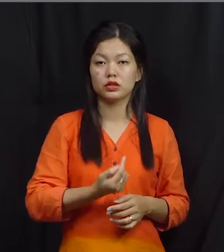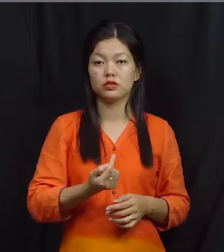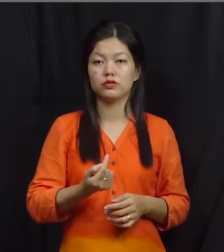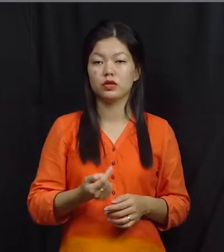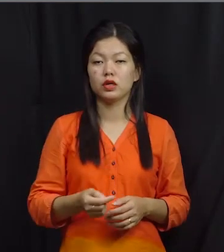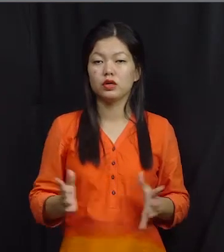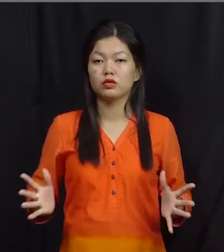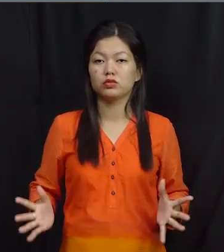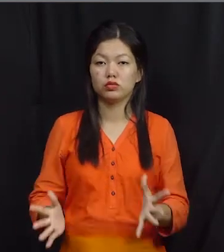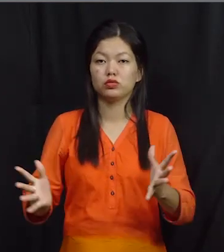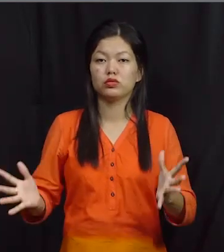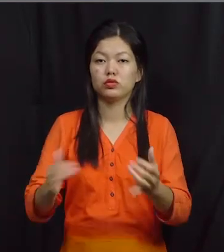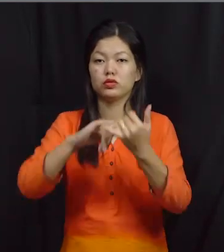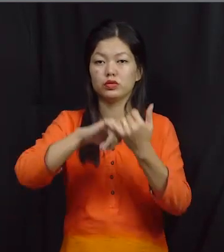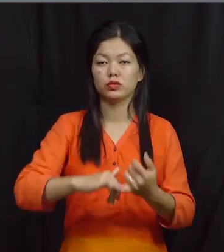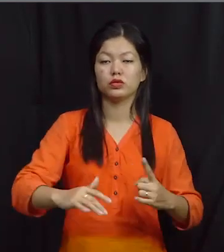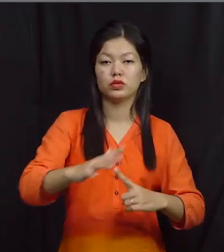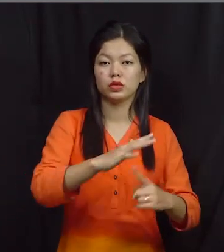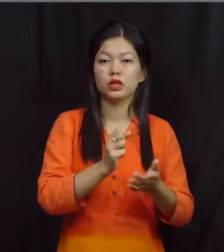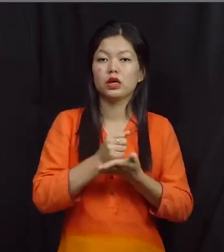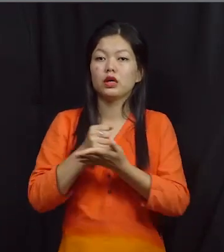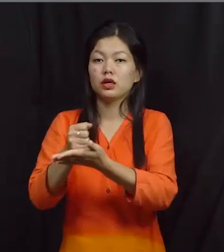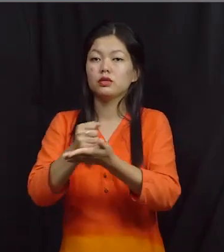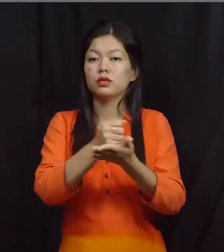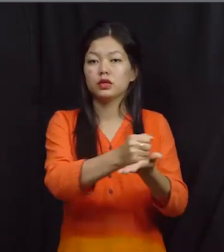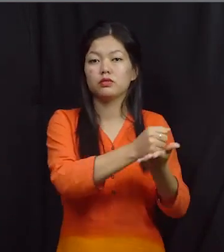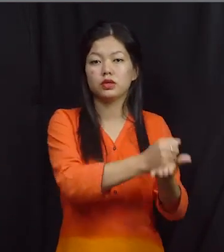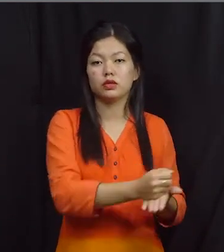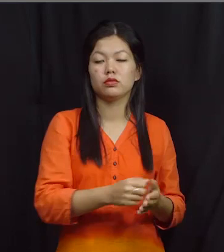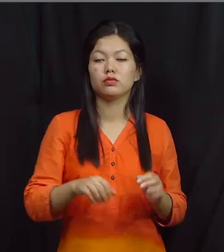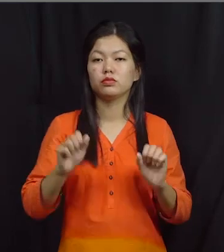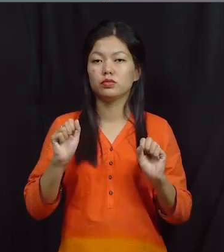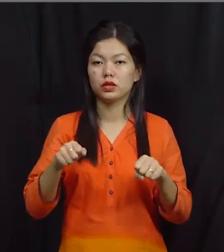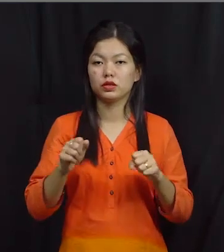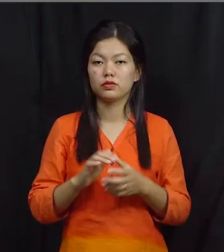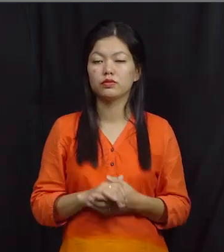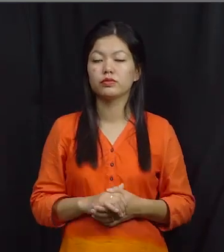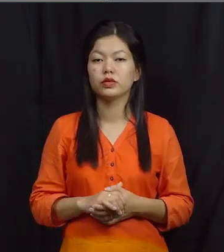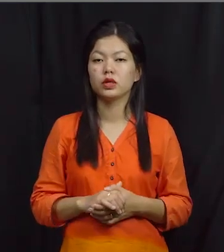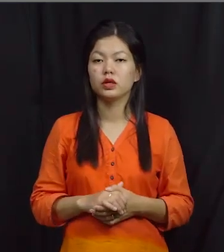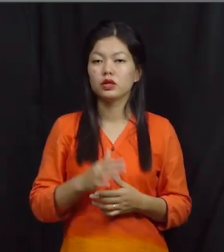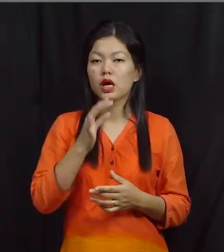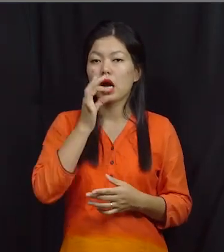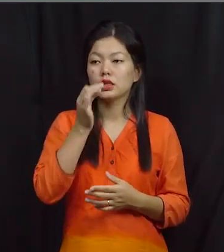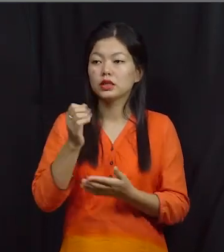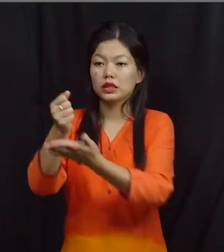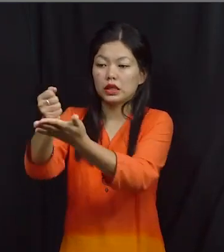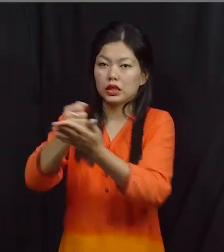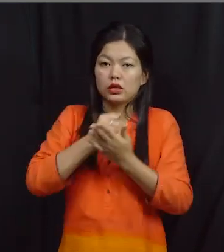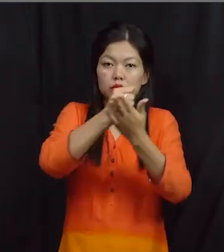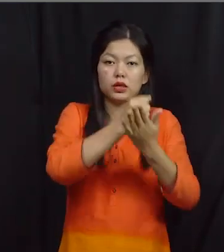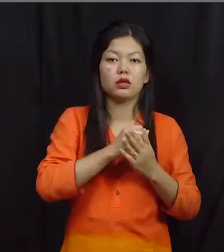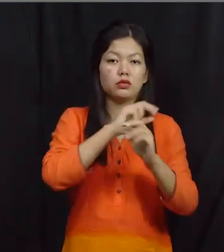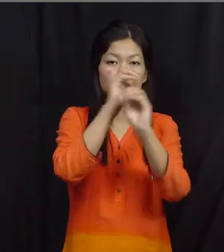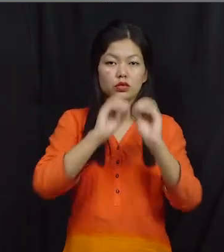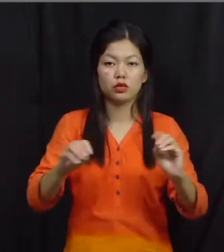human resource, how does an individual becomes an important human resource? Through education, through training, through skill, isn't